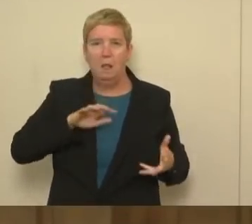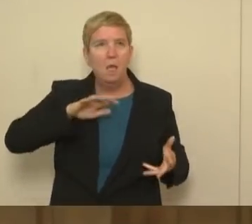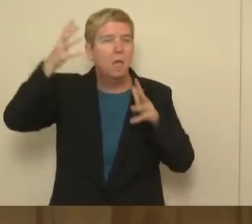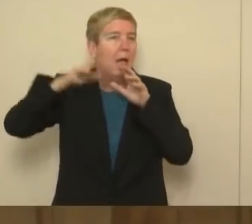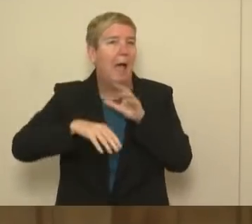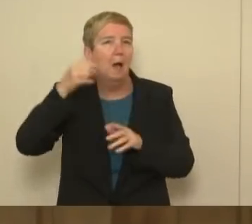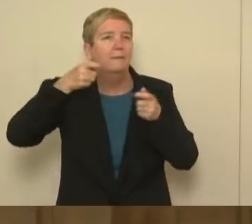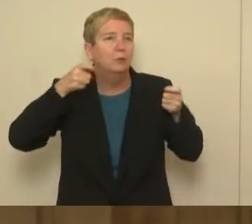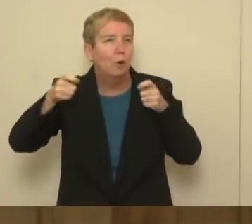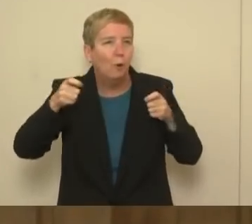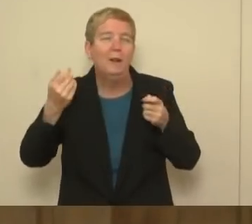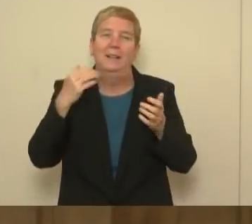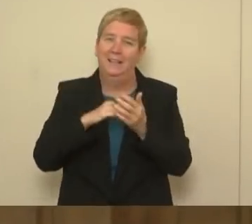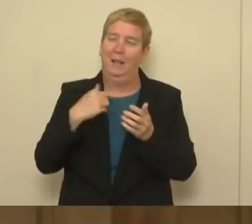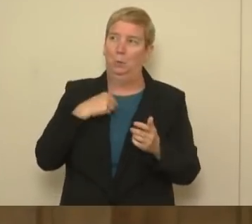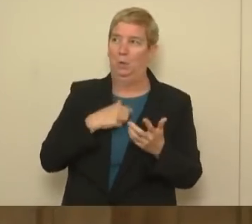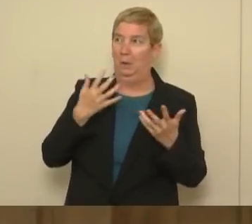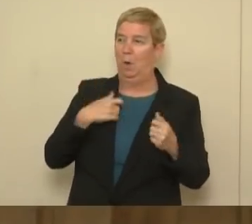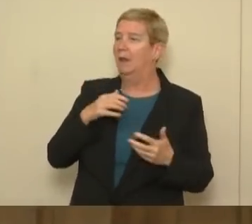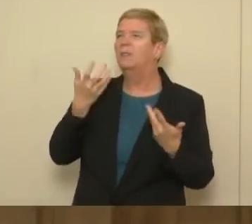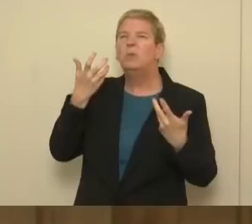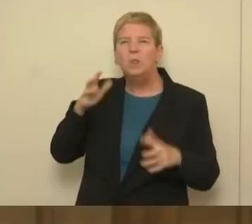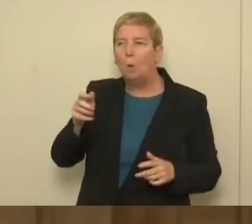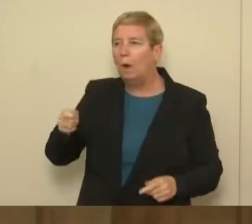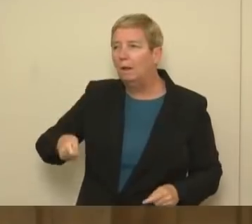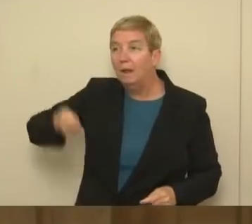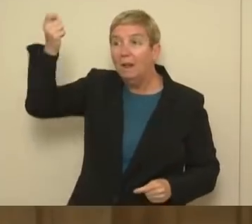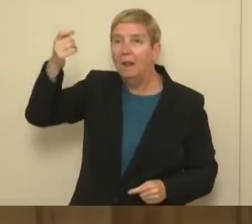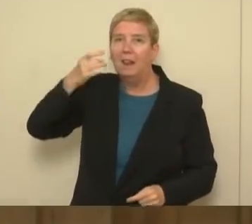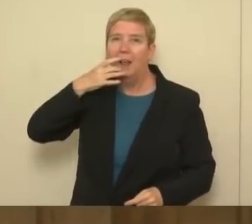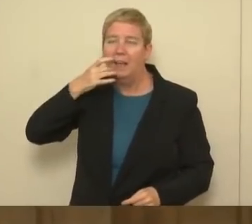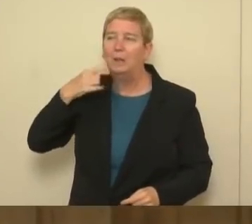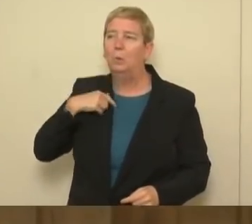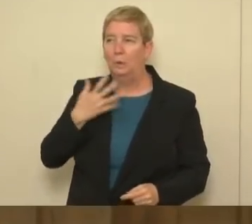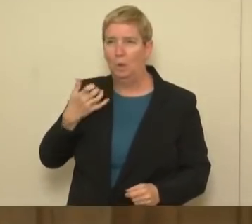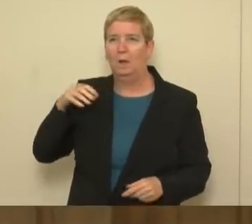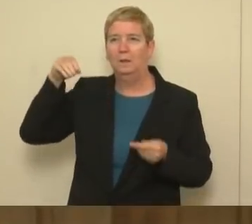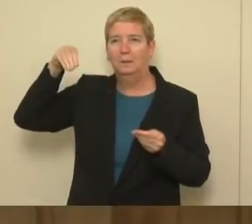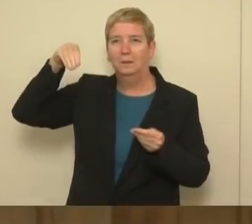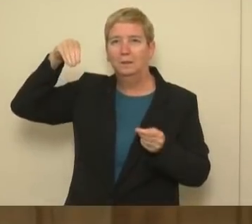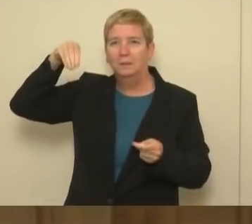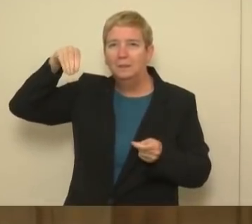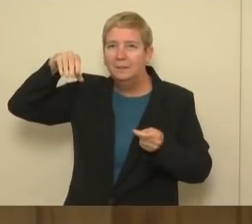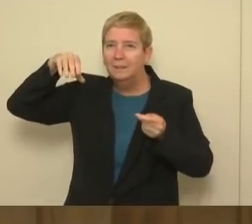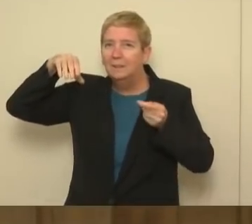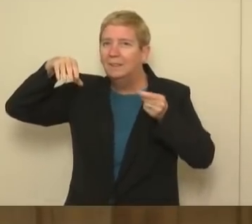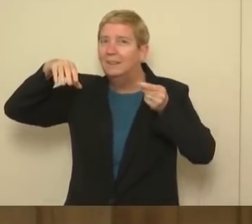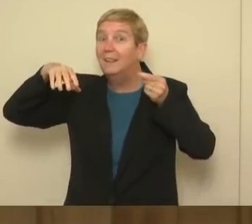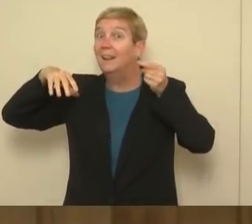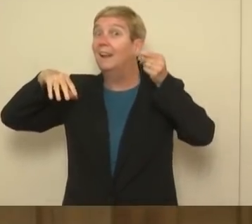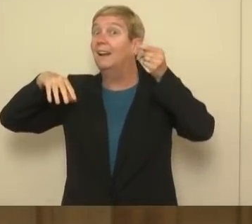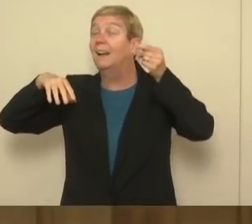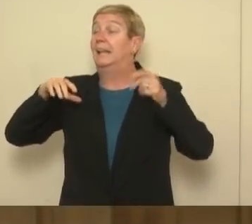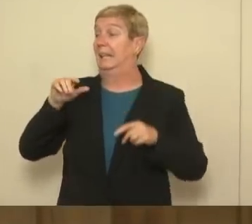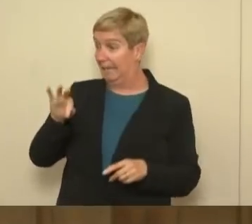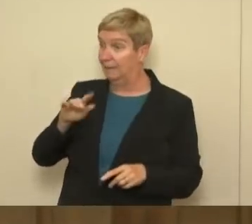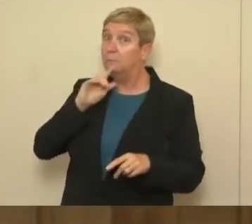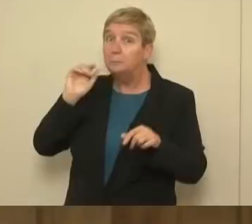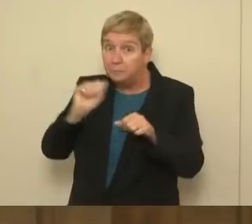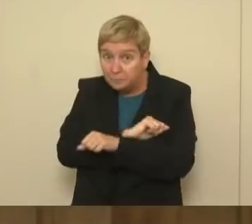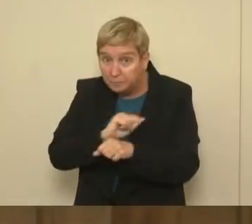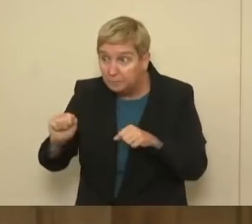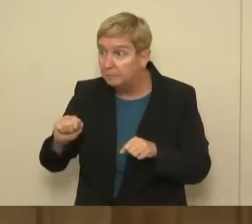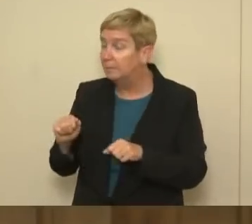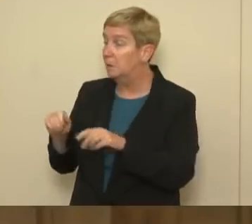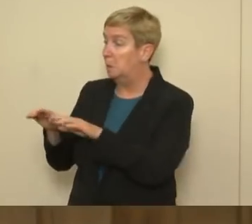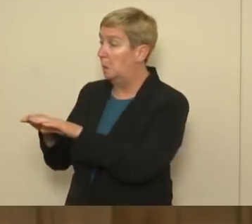little bit, not just flipping that switch. Because I think if we end up with a tripling of our case counts every